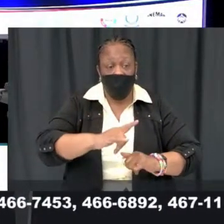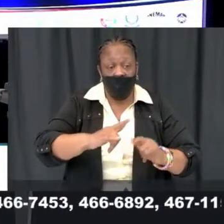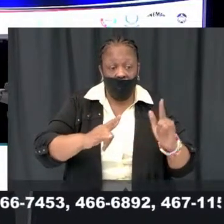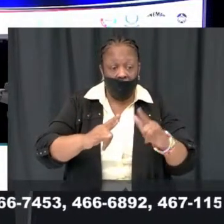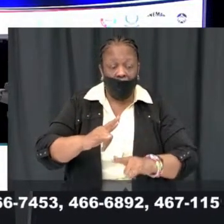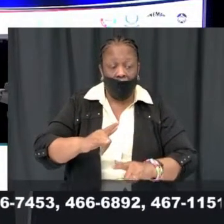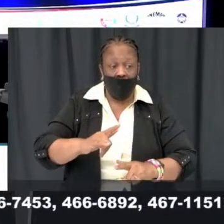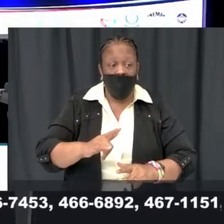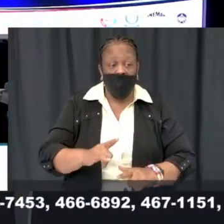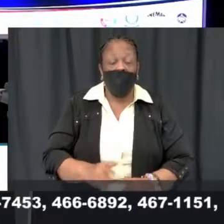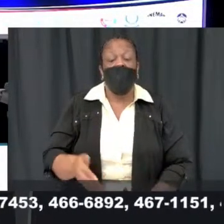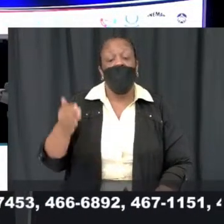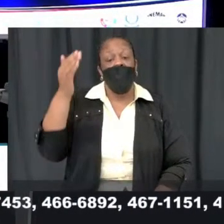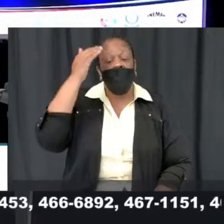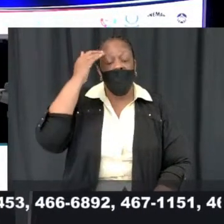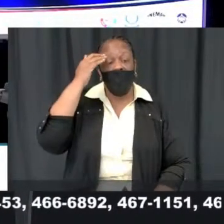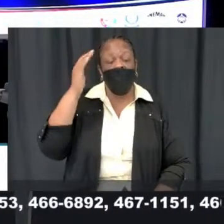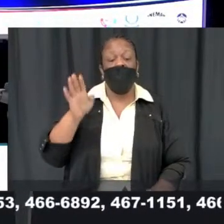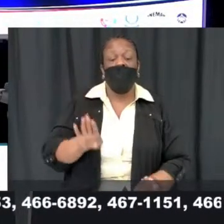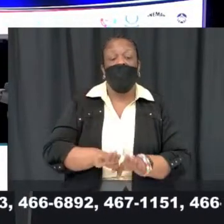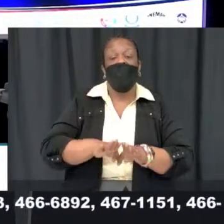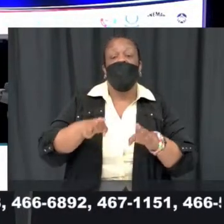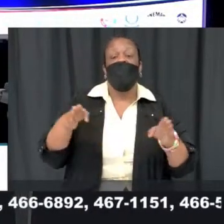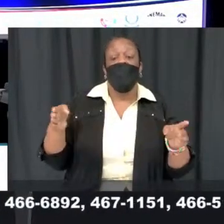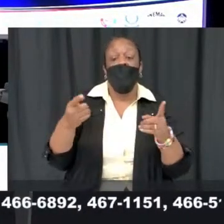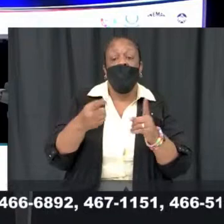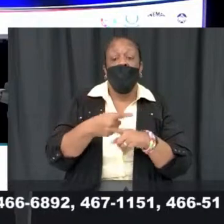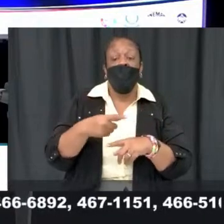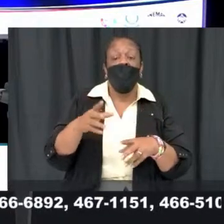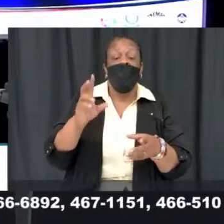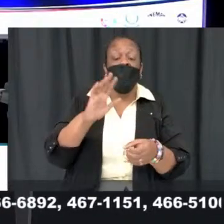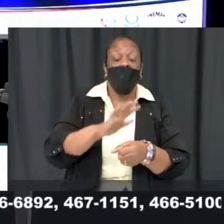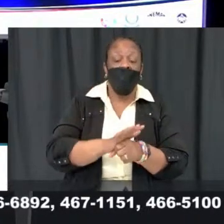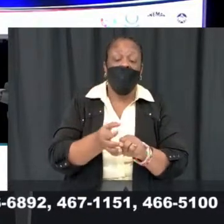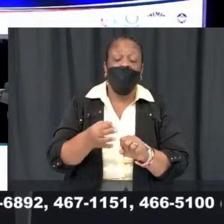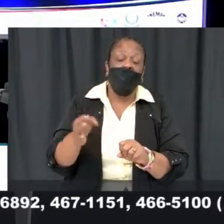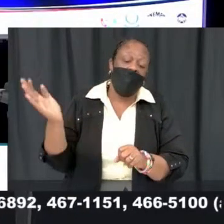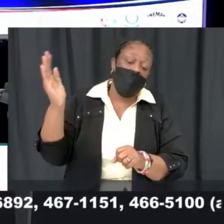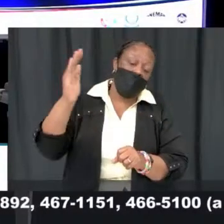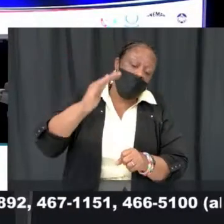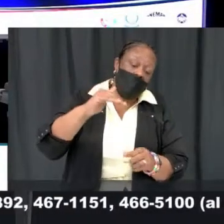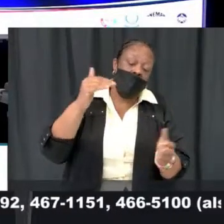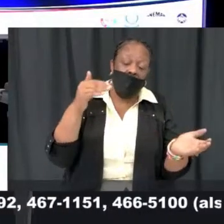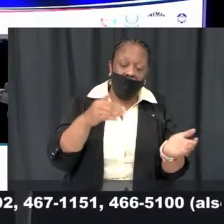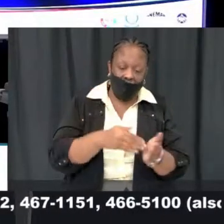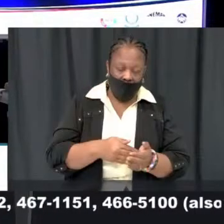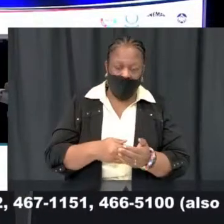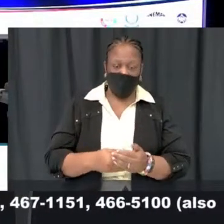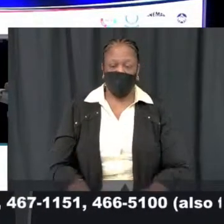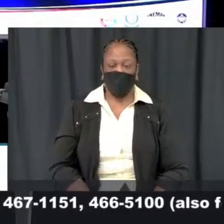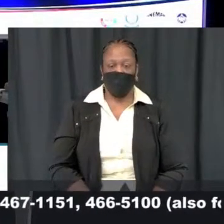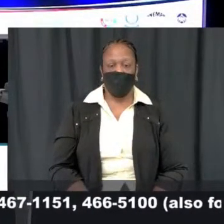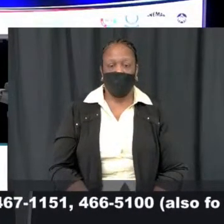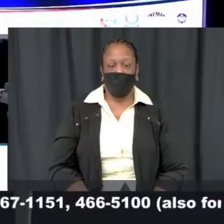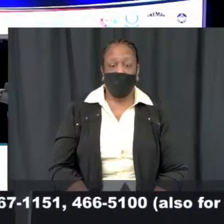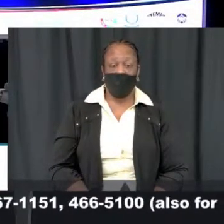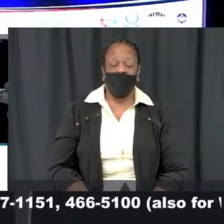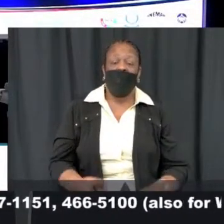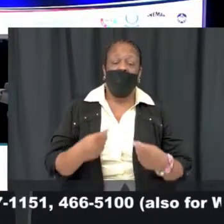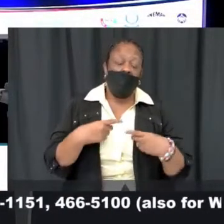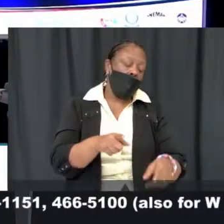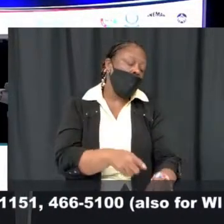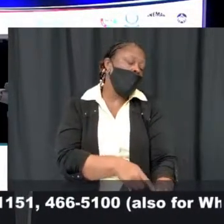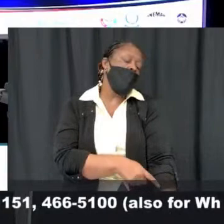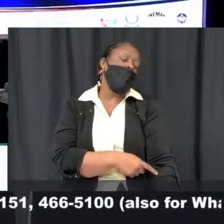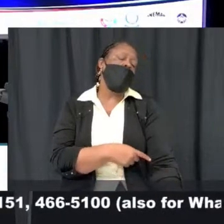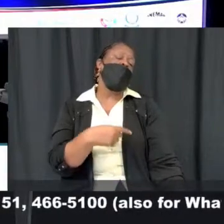to the virus coming back in. We went through a long period where we had absolutely no